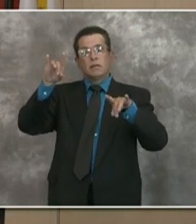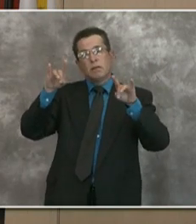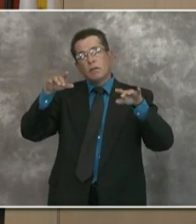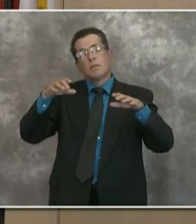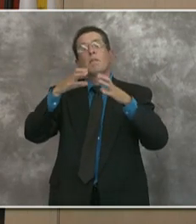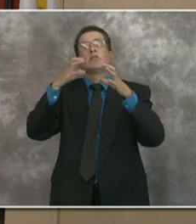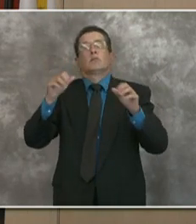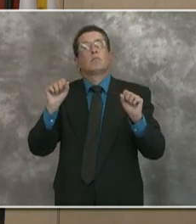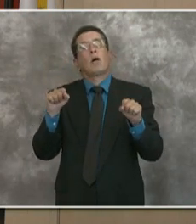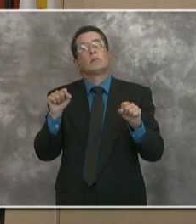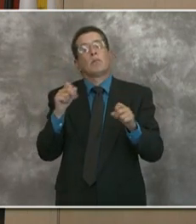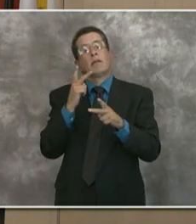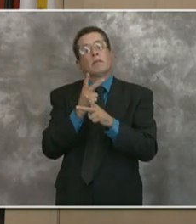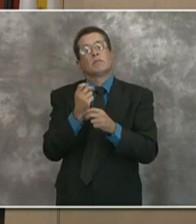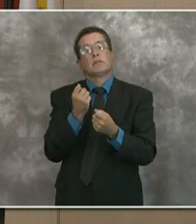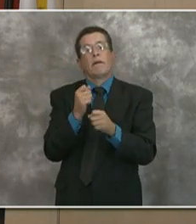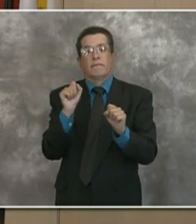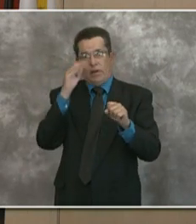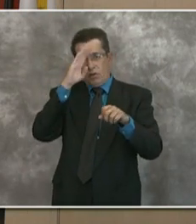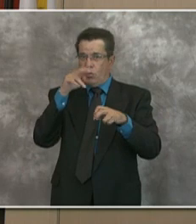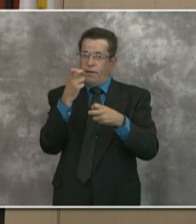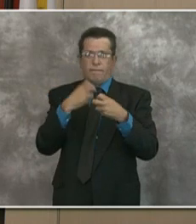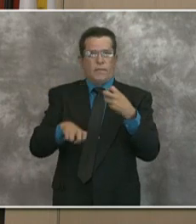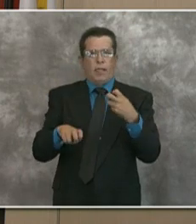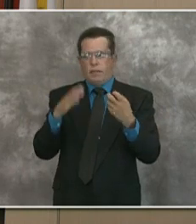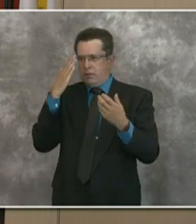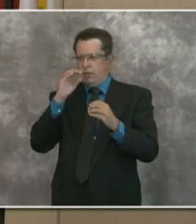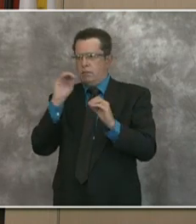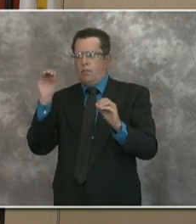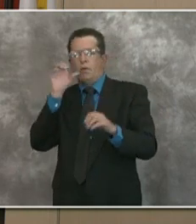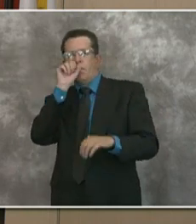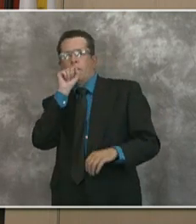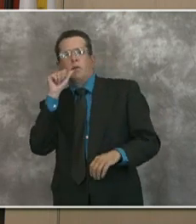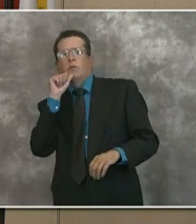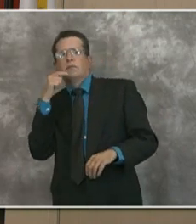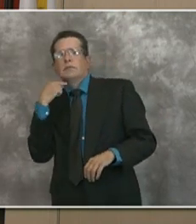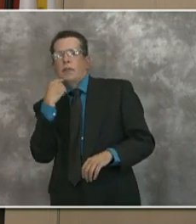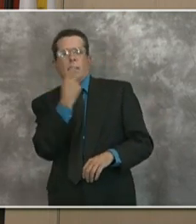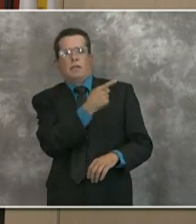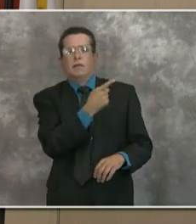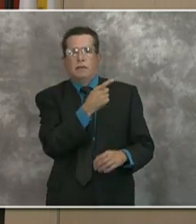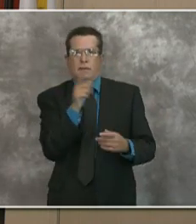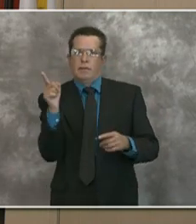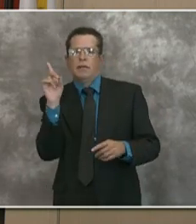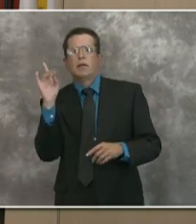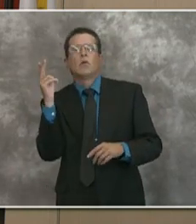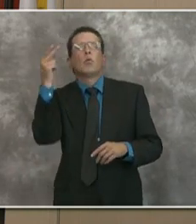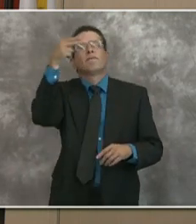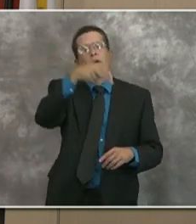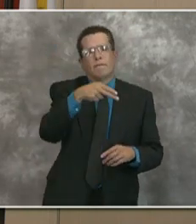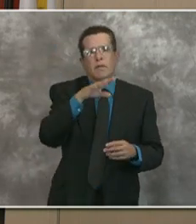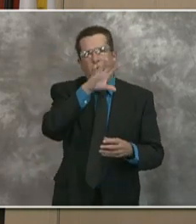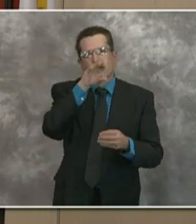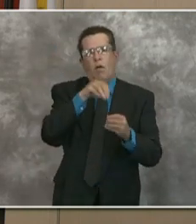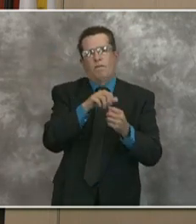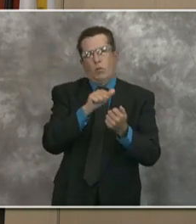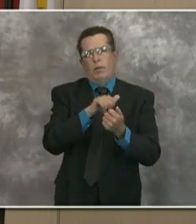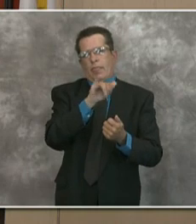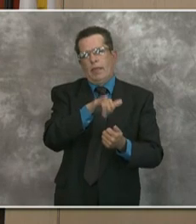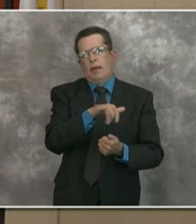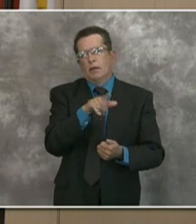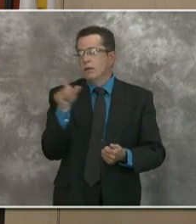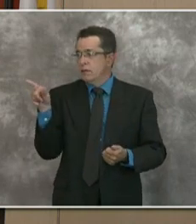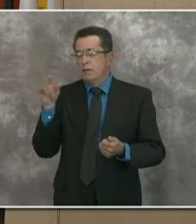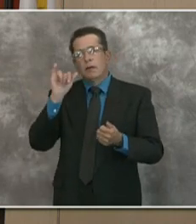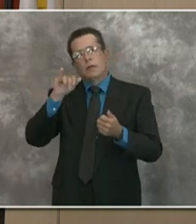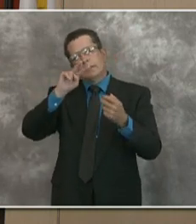much as possible, because sometimes it's difficult. People may not tell you that they were involved in that particular activity. And then for the second part